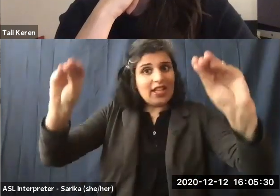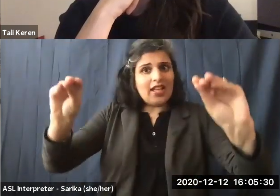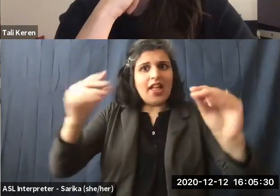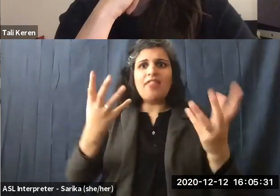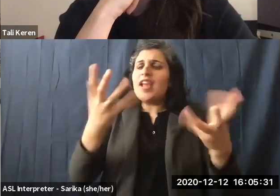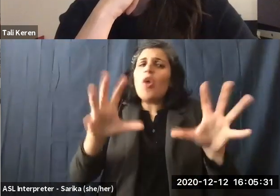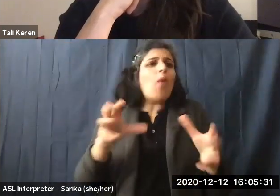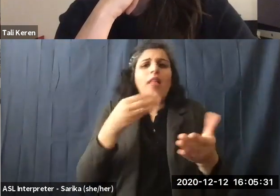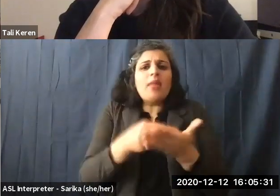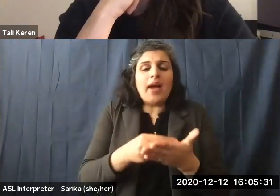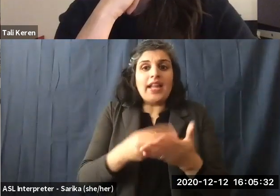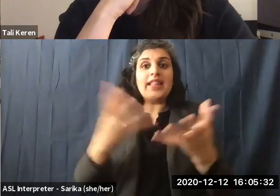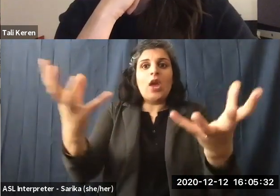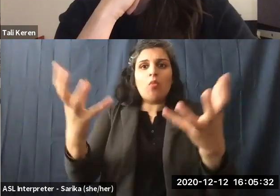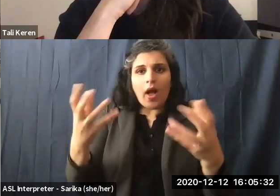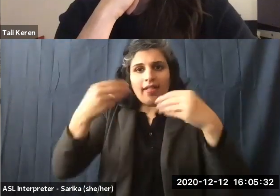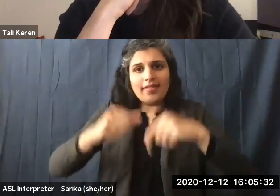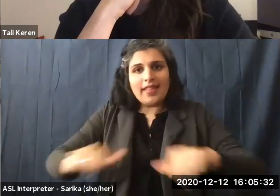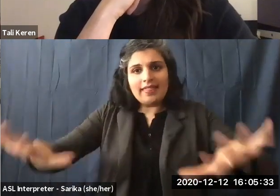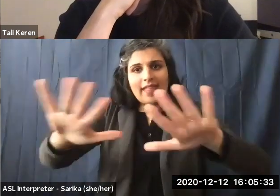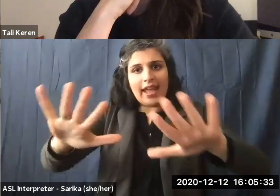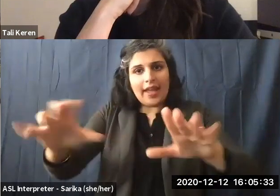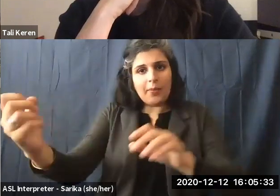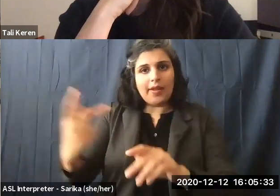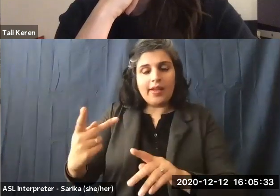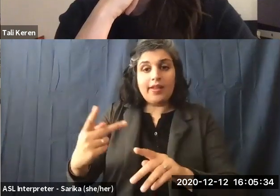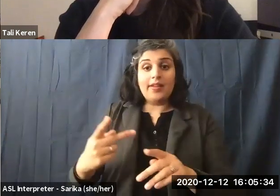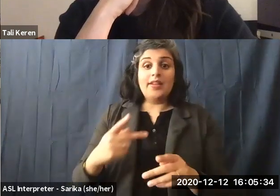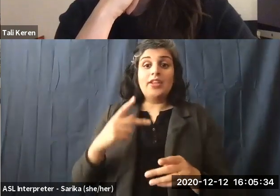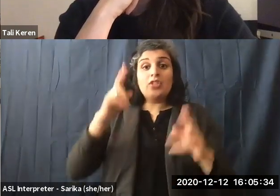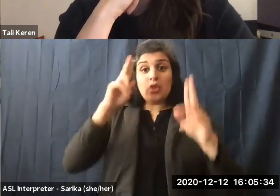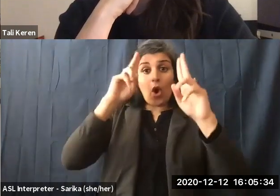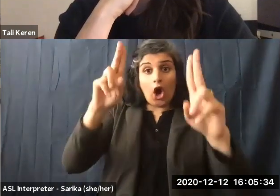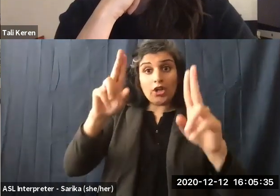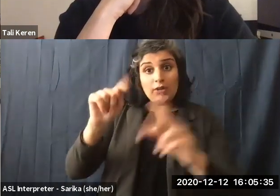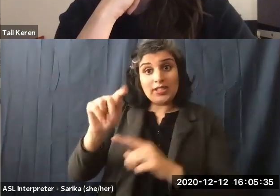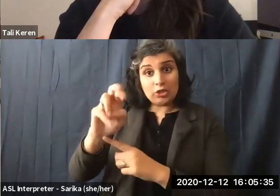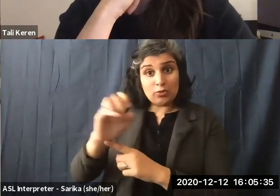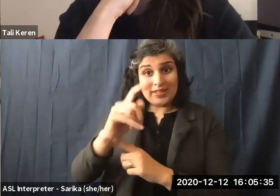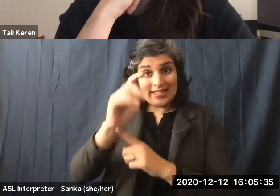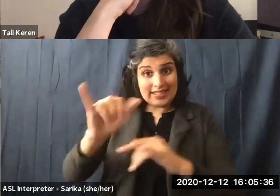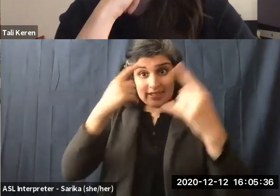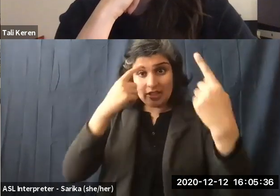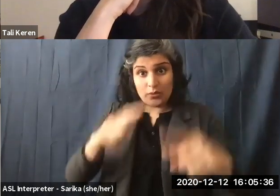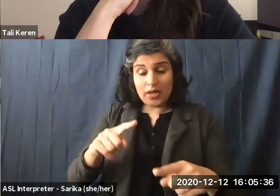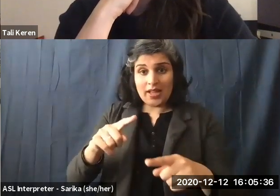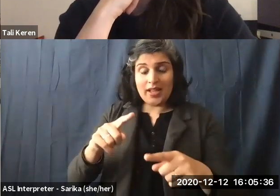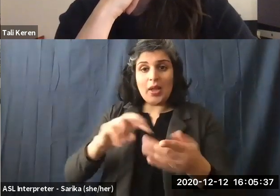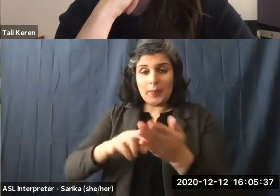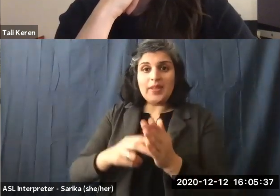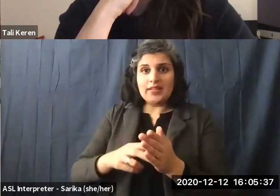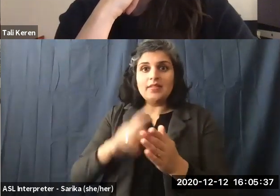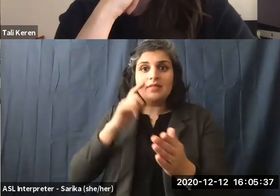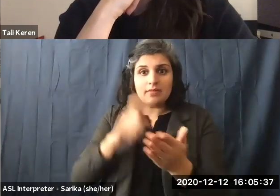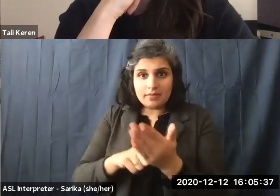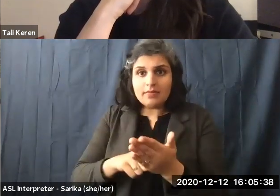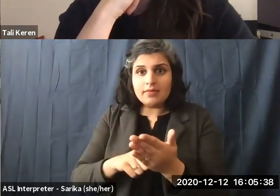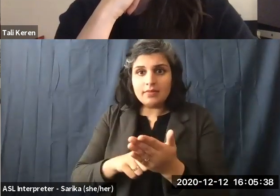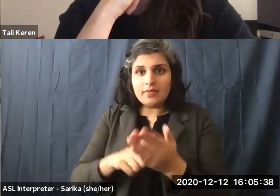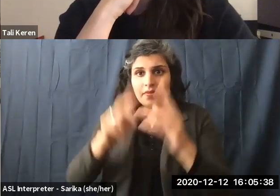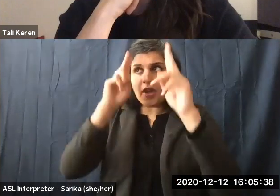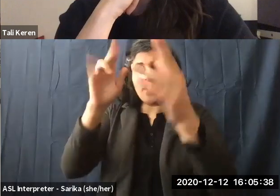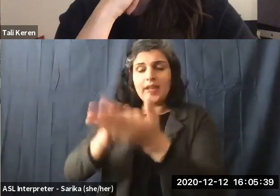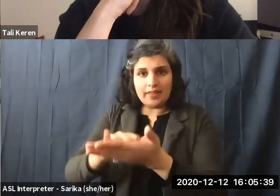don't want the money and honoring the treaties means acknowledging that, that the land is theirs, right? By treaty.